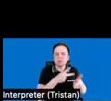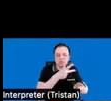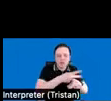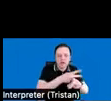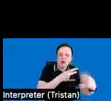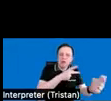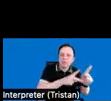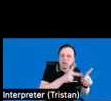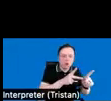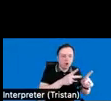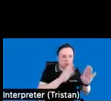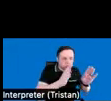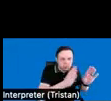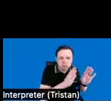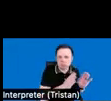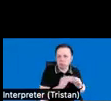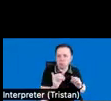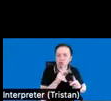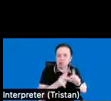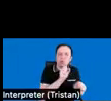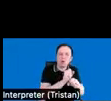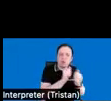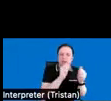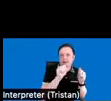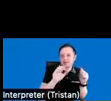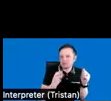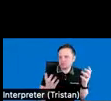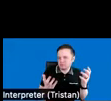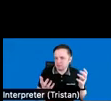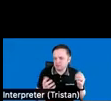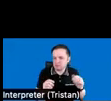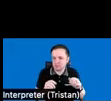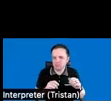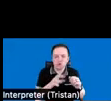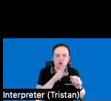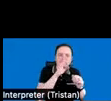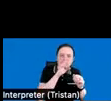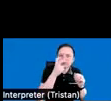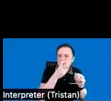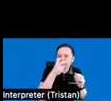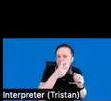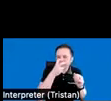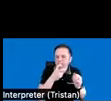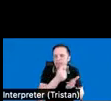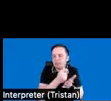work with augmentative and alternative communication. So they could be speech language pathologists,